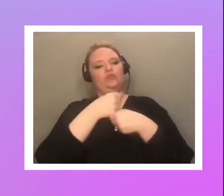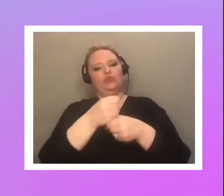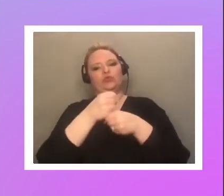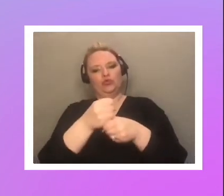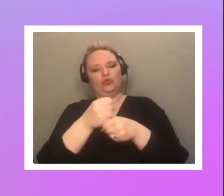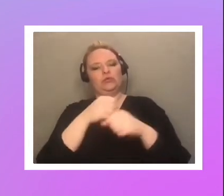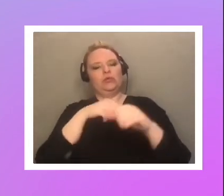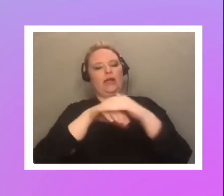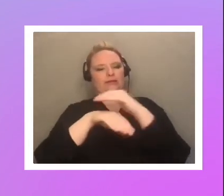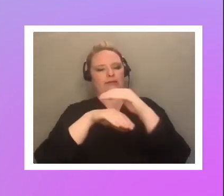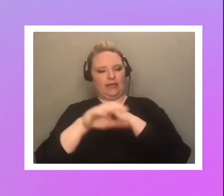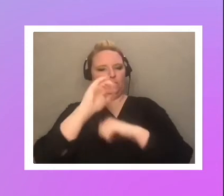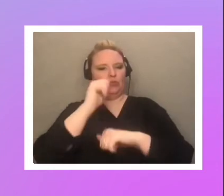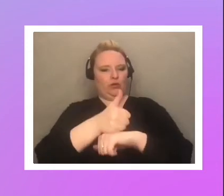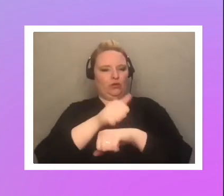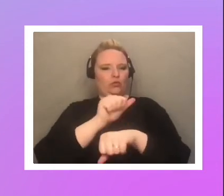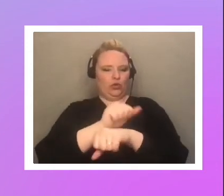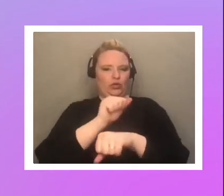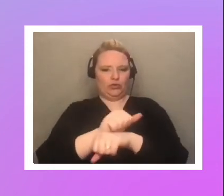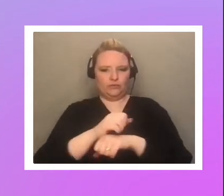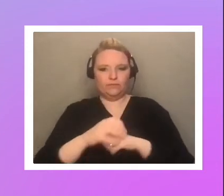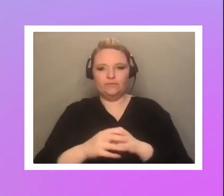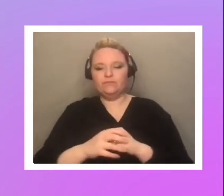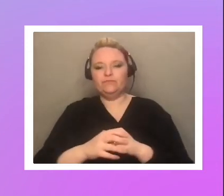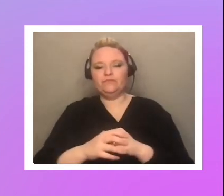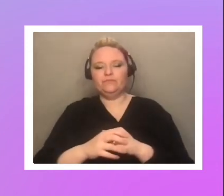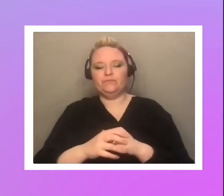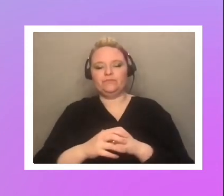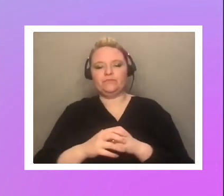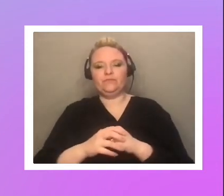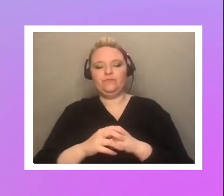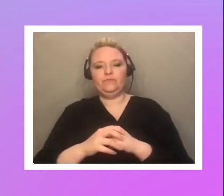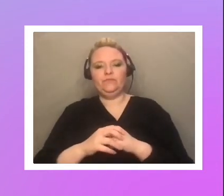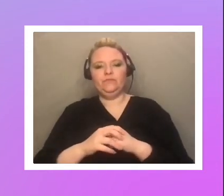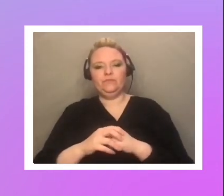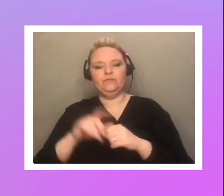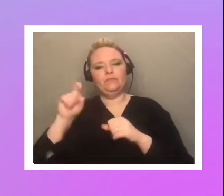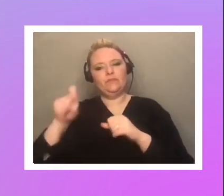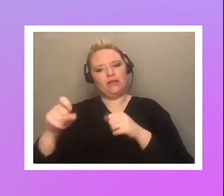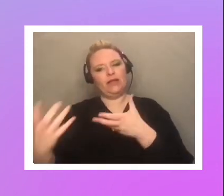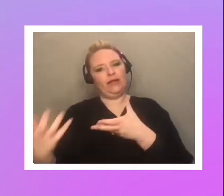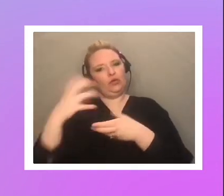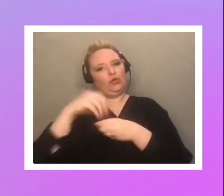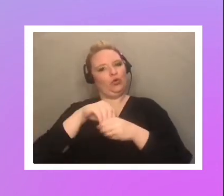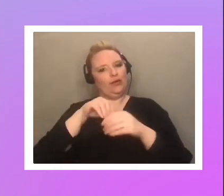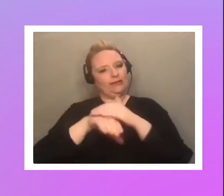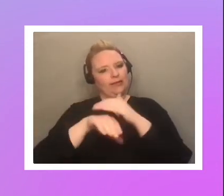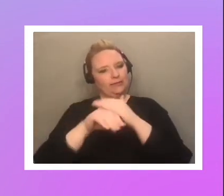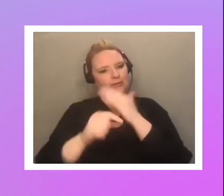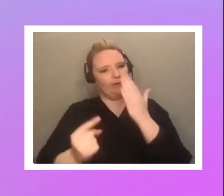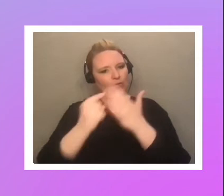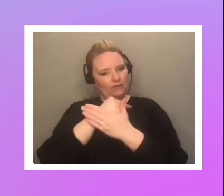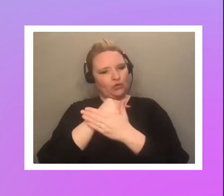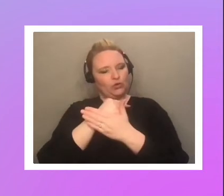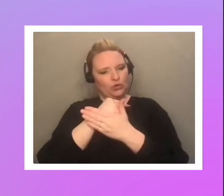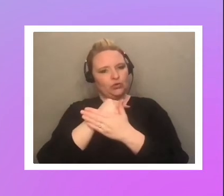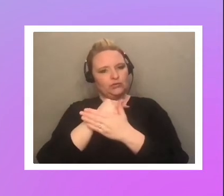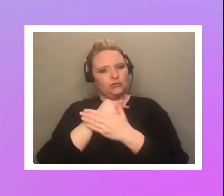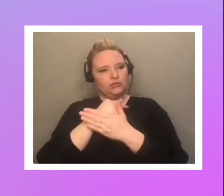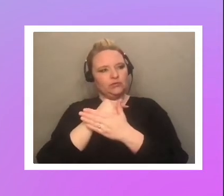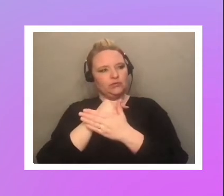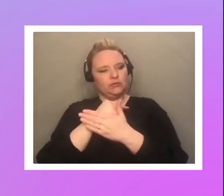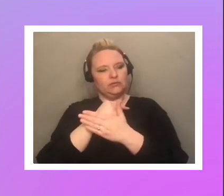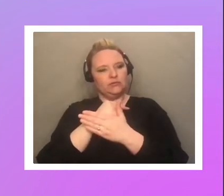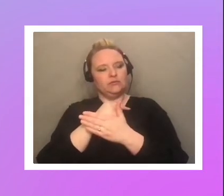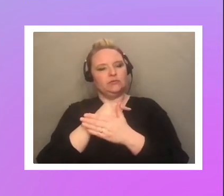an accessible work. So you want to include accessibility reviews there when it comes